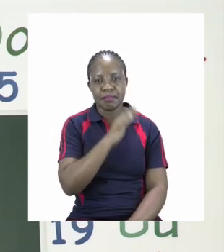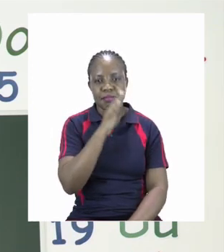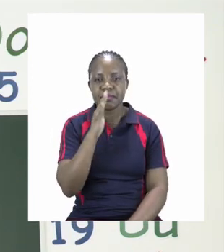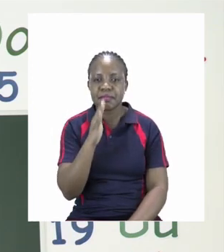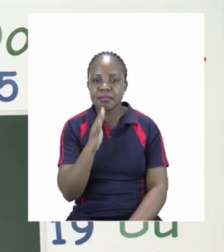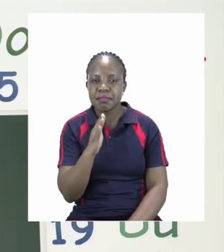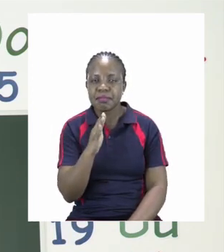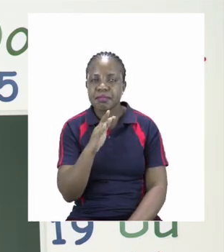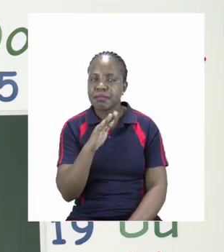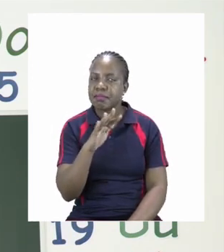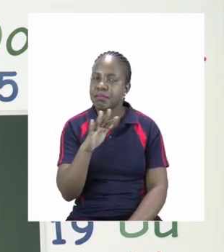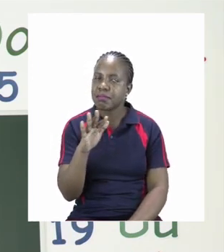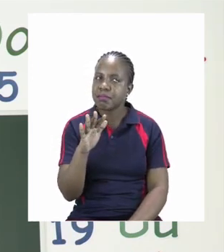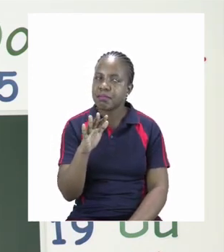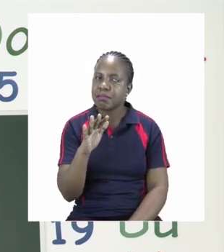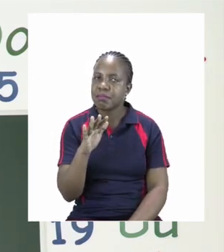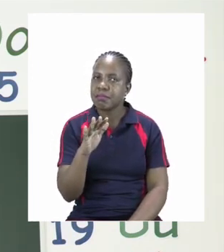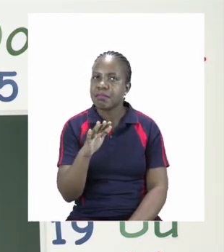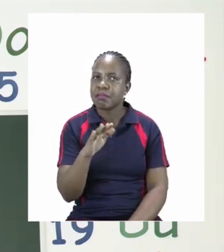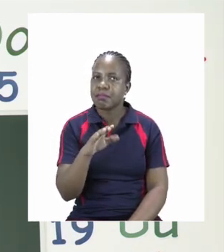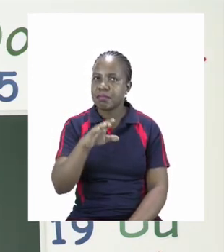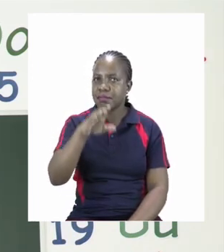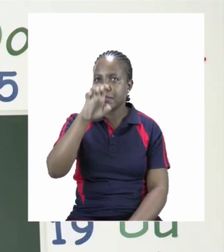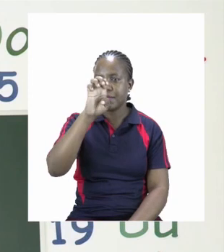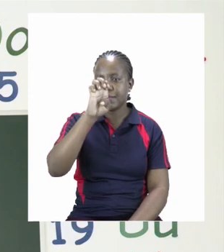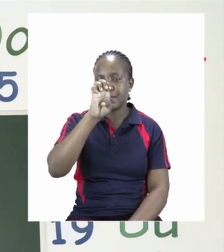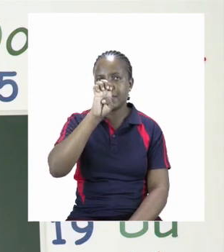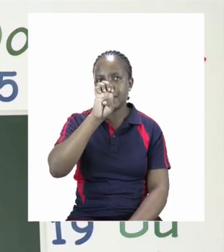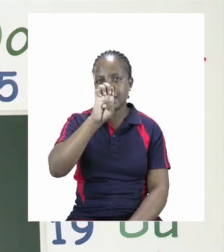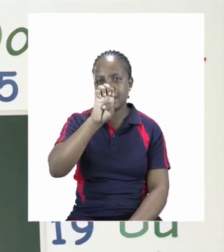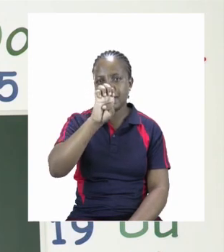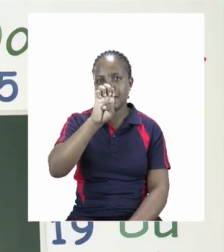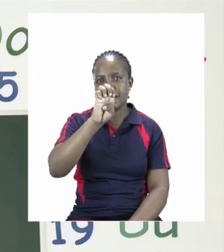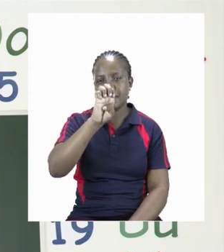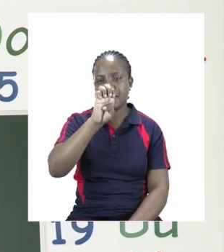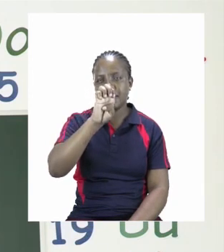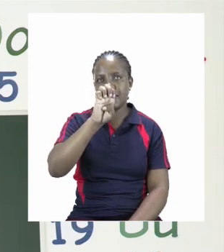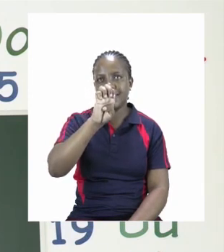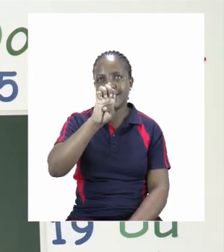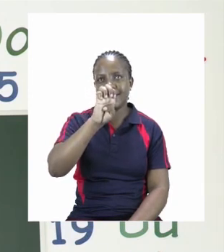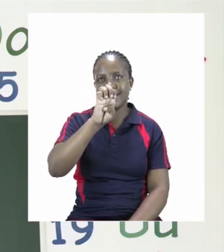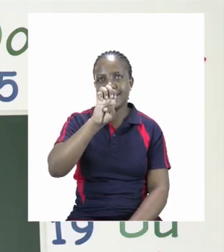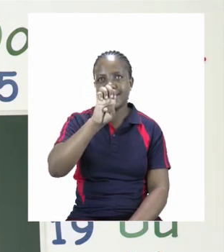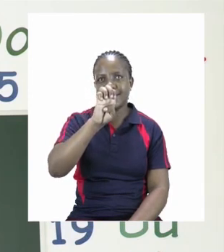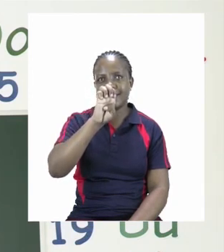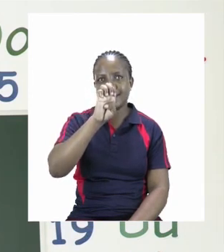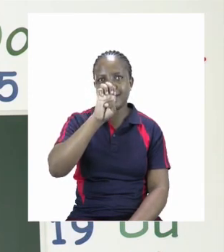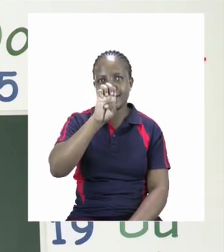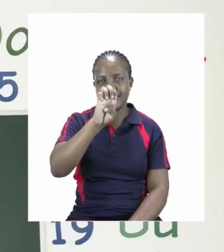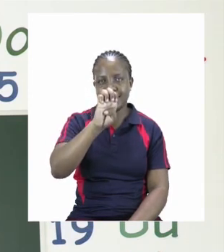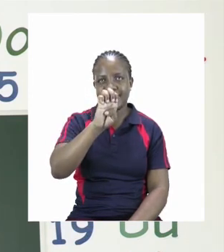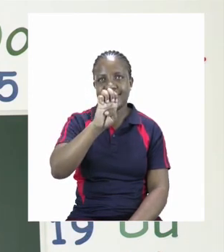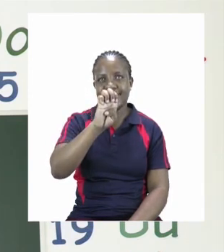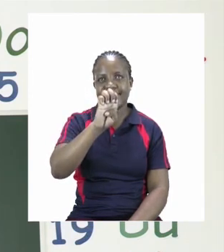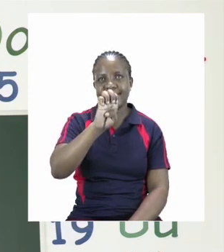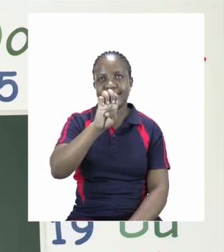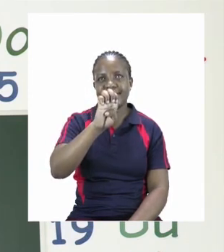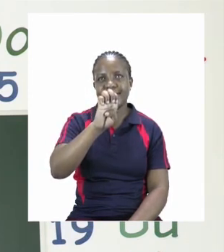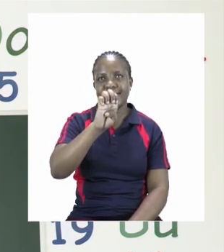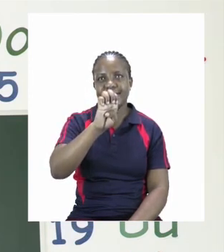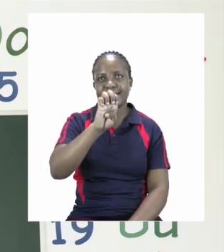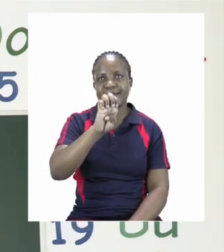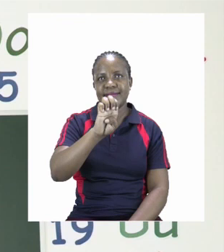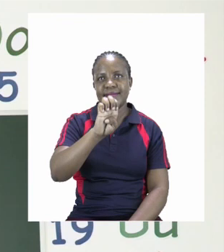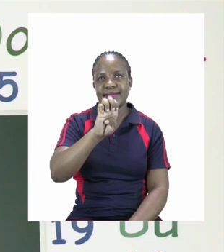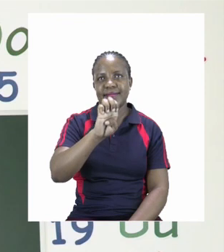one in the word leg. We have E or E. So you are going to